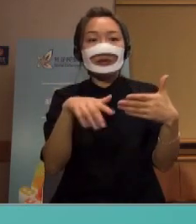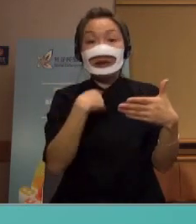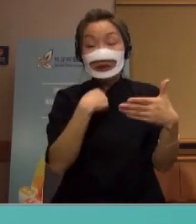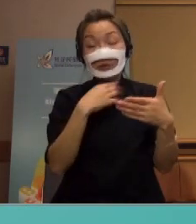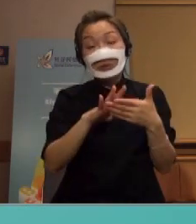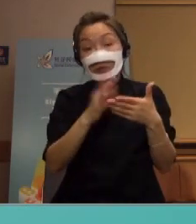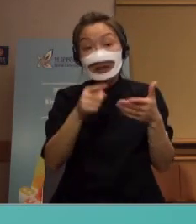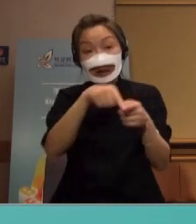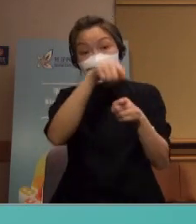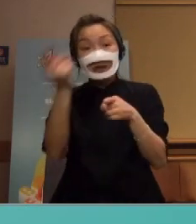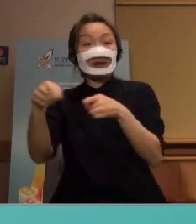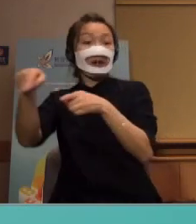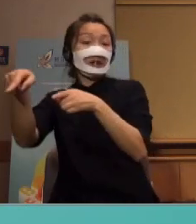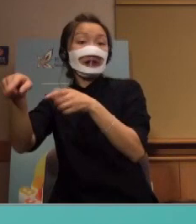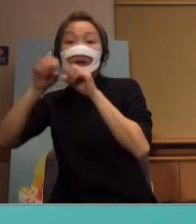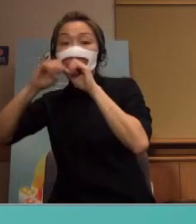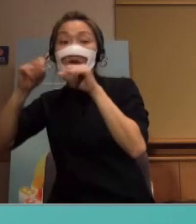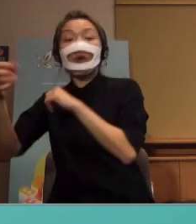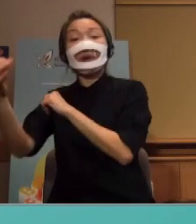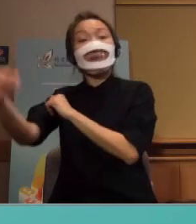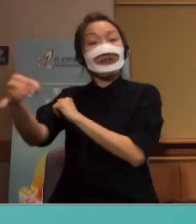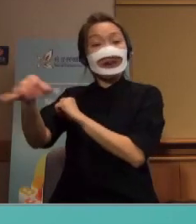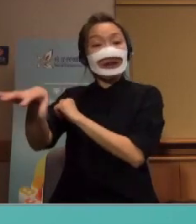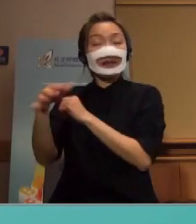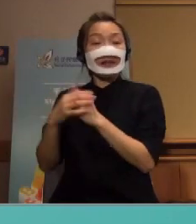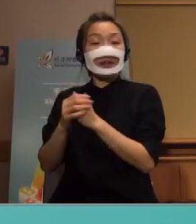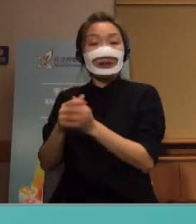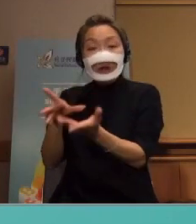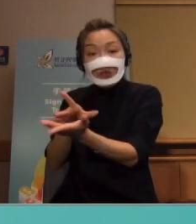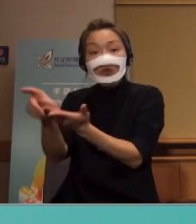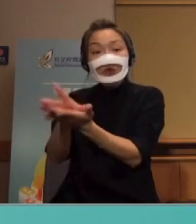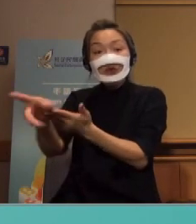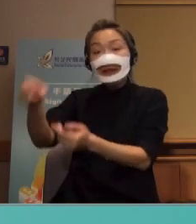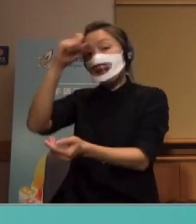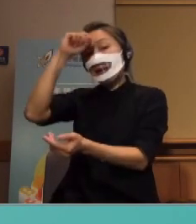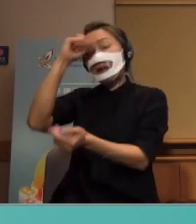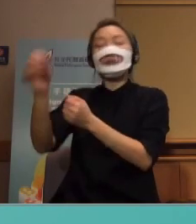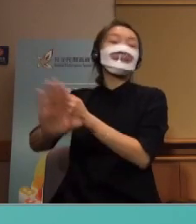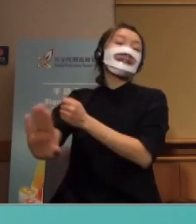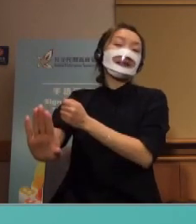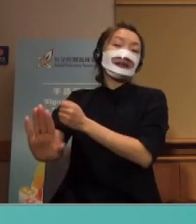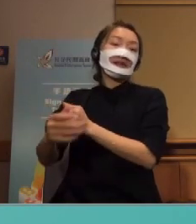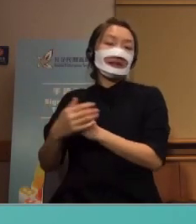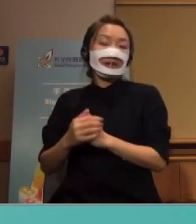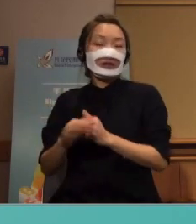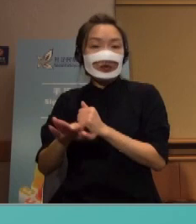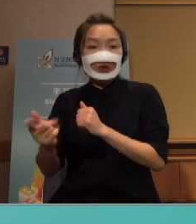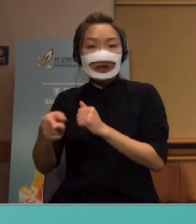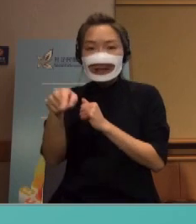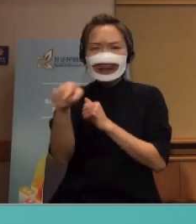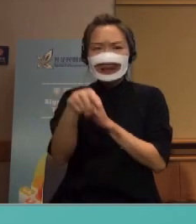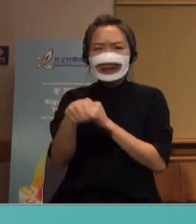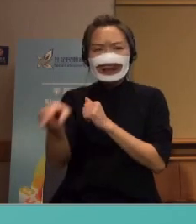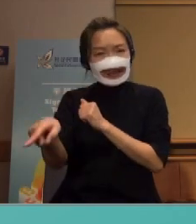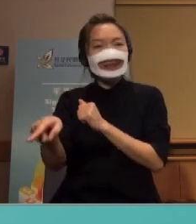it's auto-recorded. You don't need to have that person to do that anymore. So this is actually a really robust and efficient process. And another dimension, and actually this is